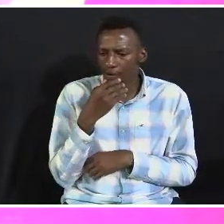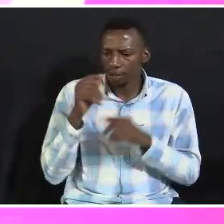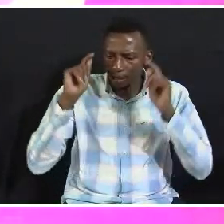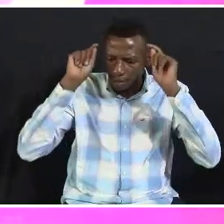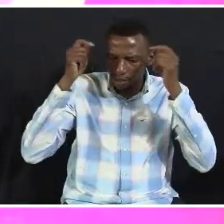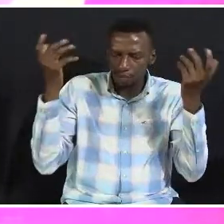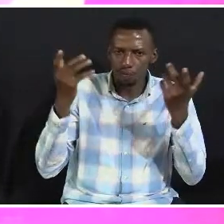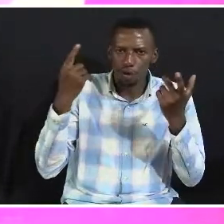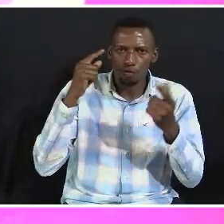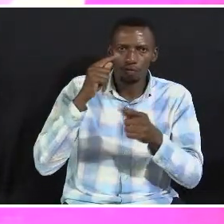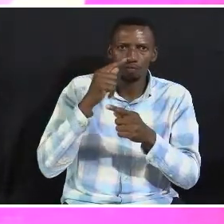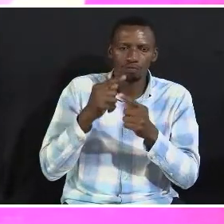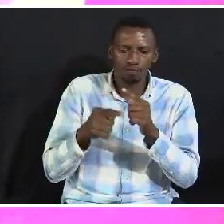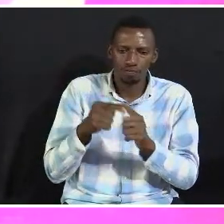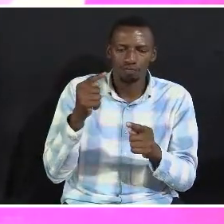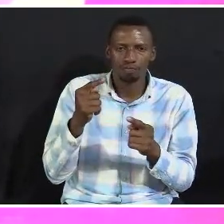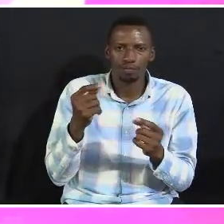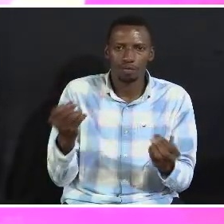offering?